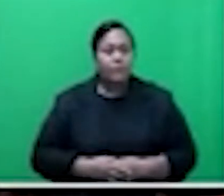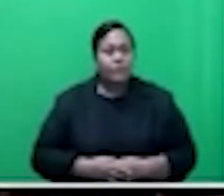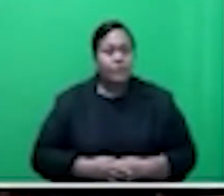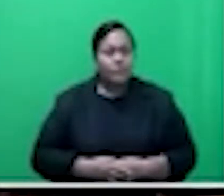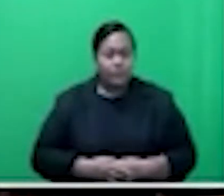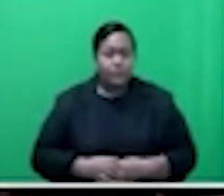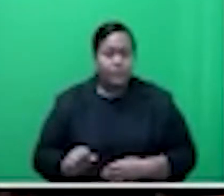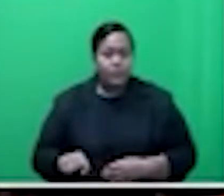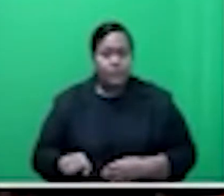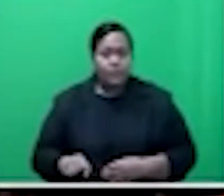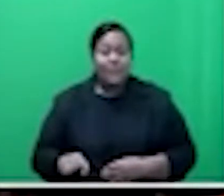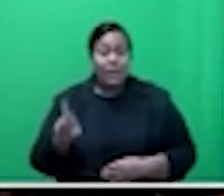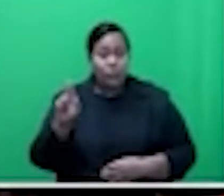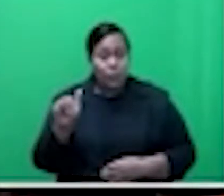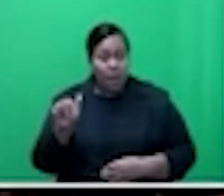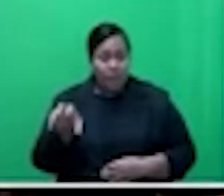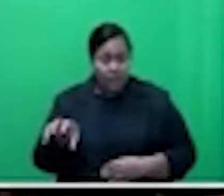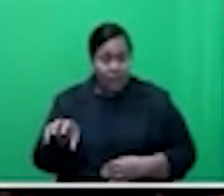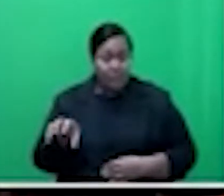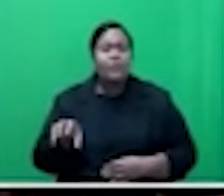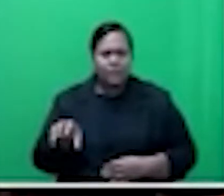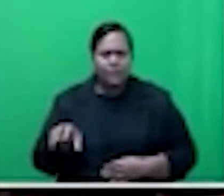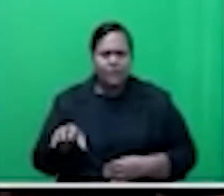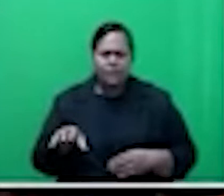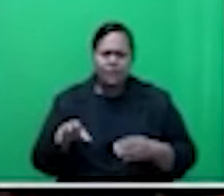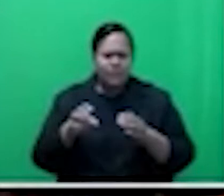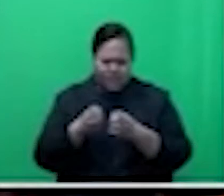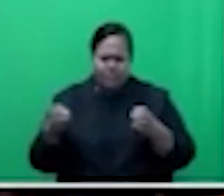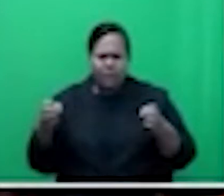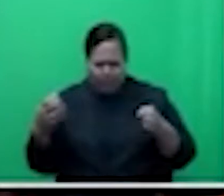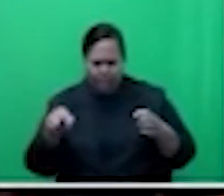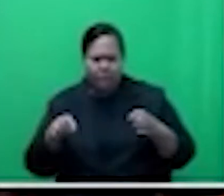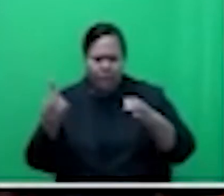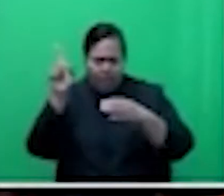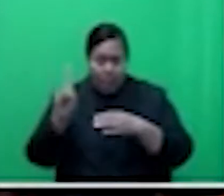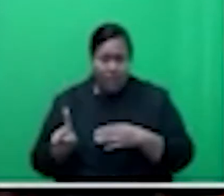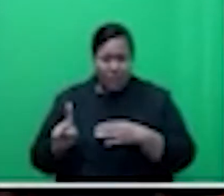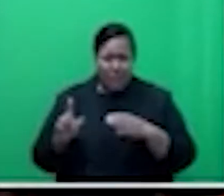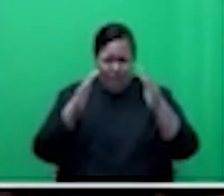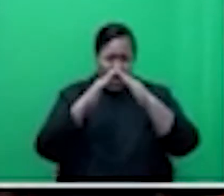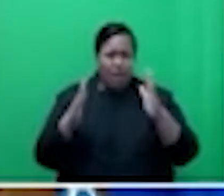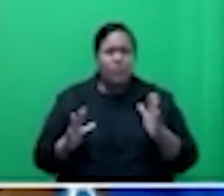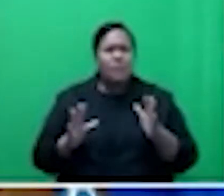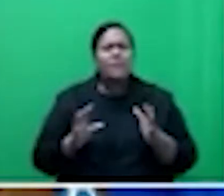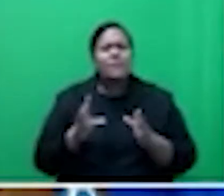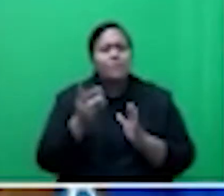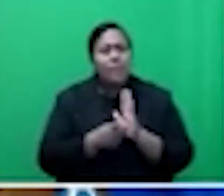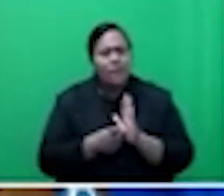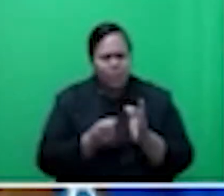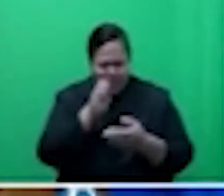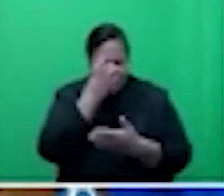In Namarai in Ra, the grid extension has been up, the house wiring. Sometimes there's difficulties with making sure that these